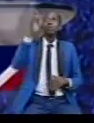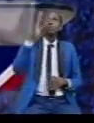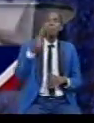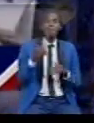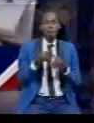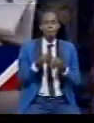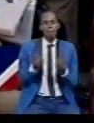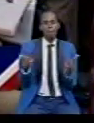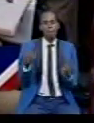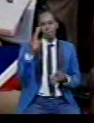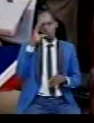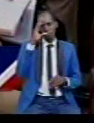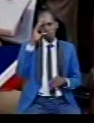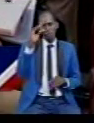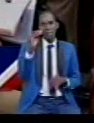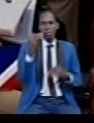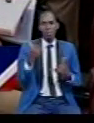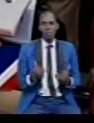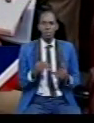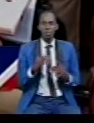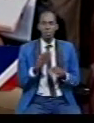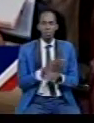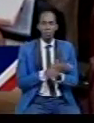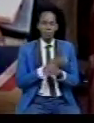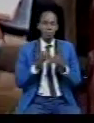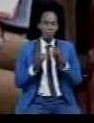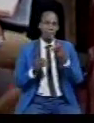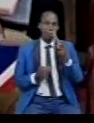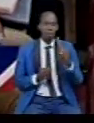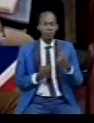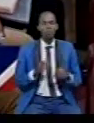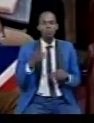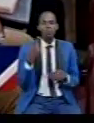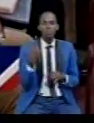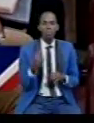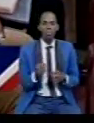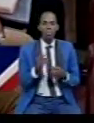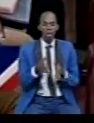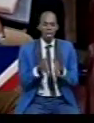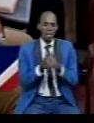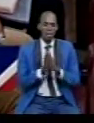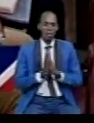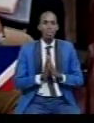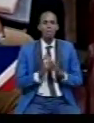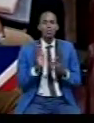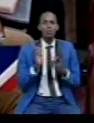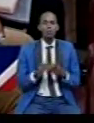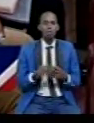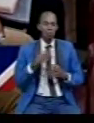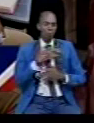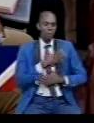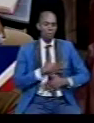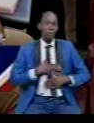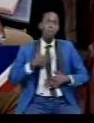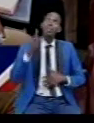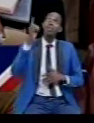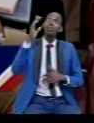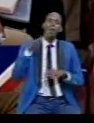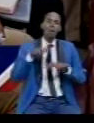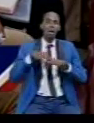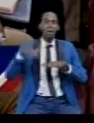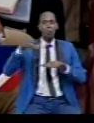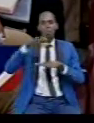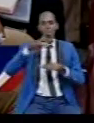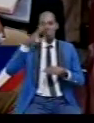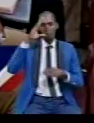men. Let's look at number one. Number one is the demand to please God above